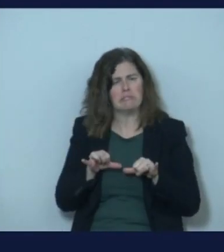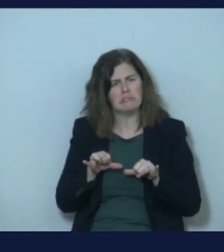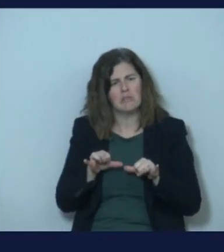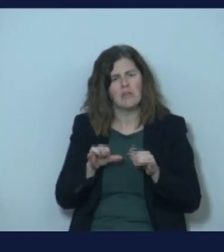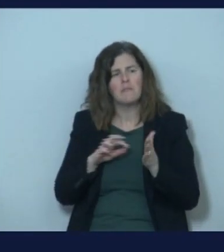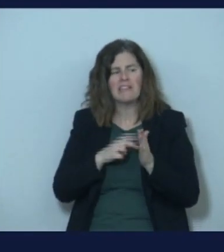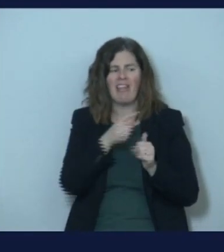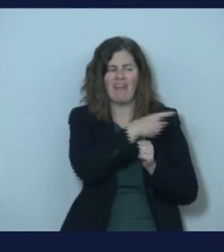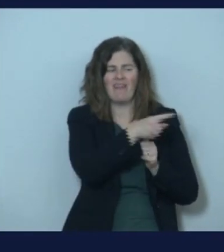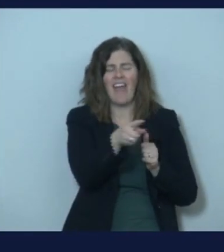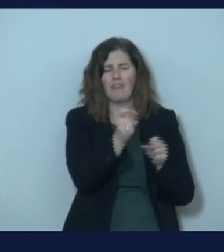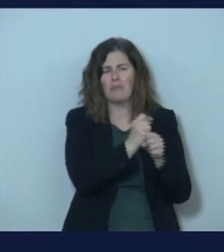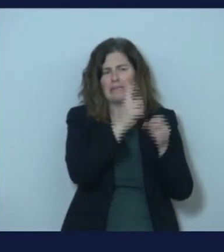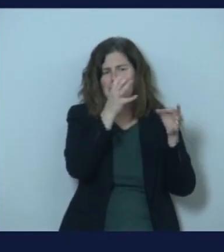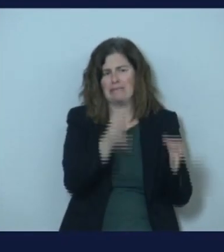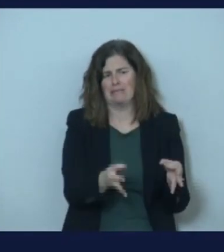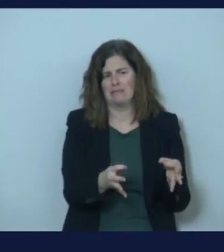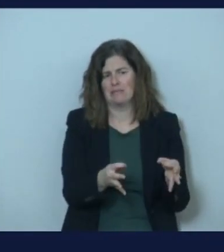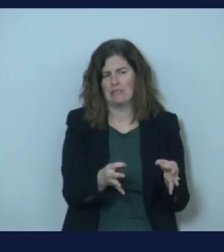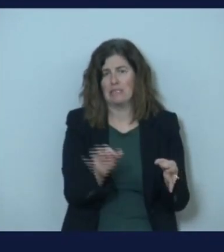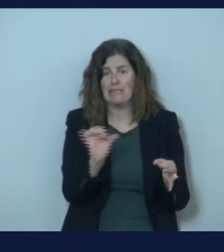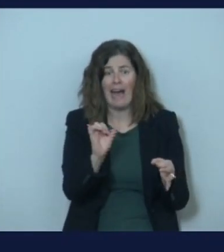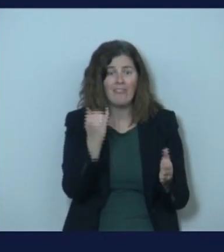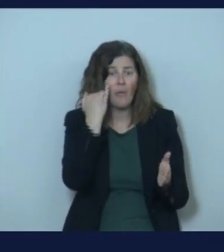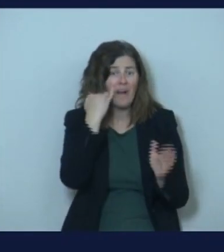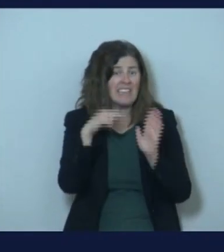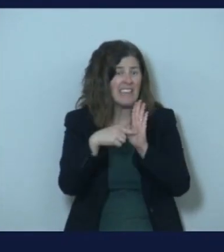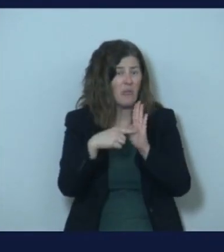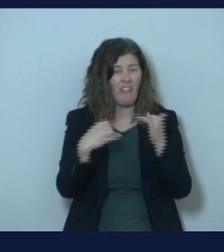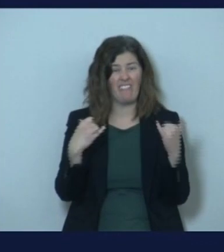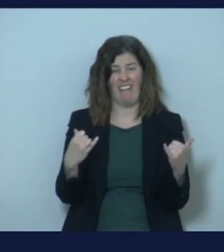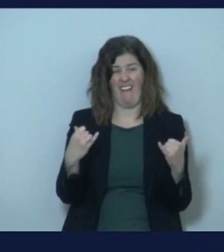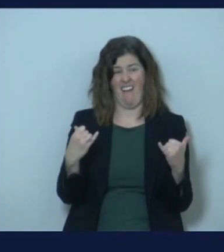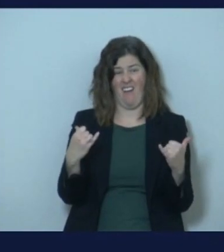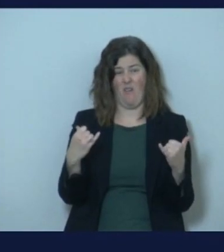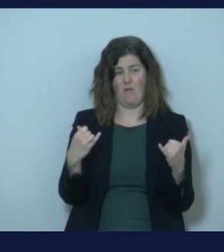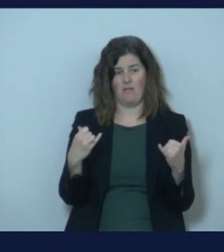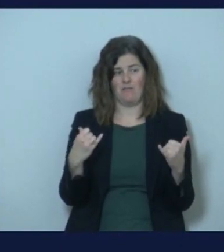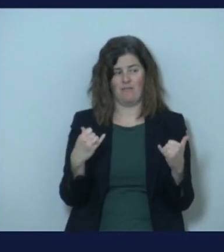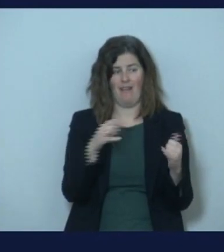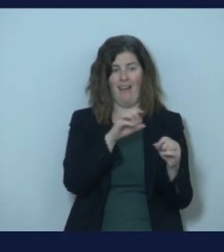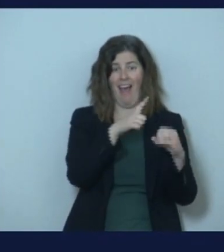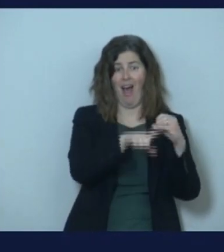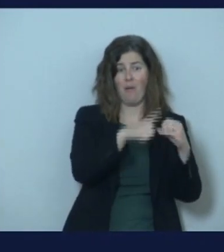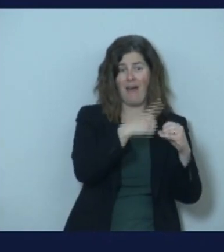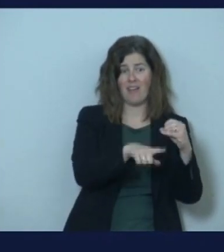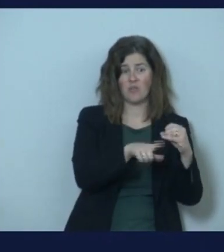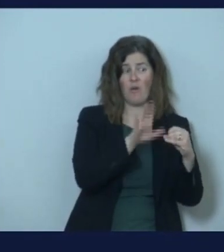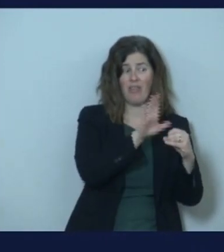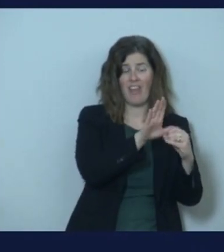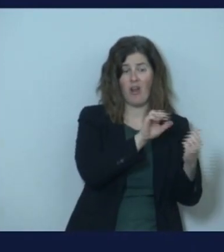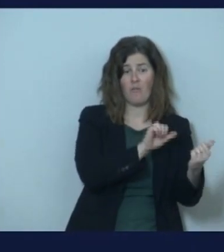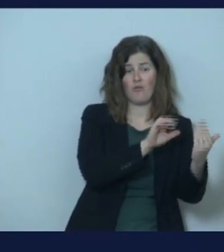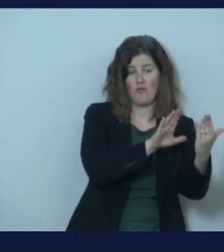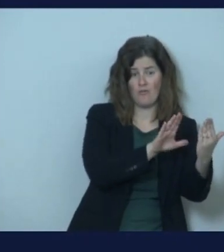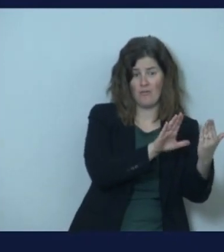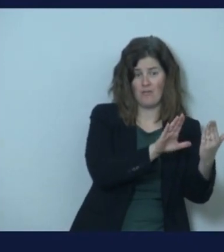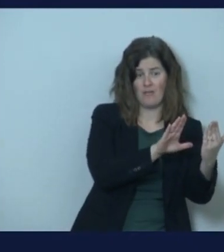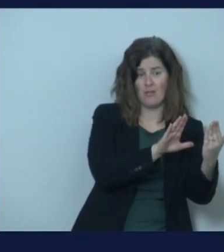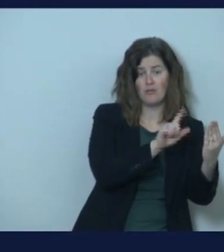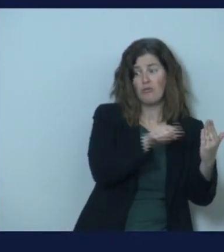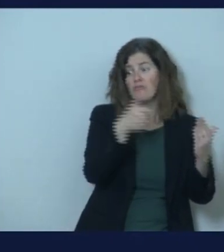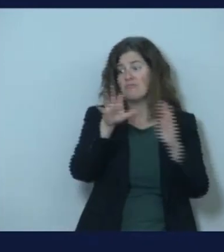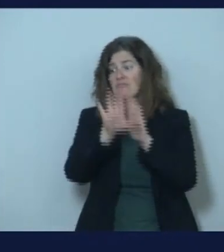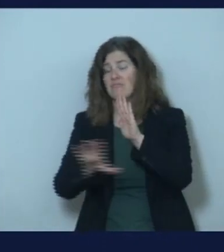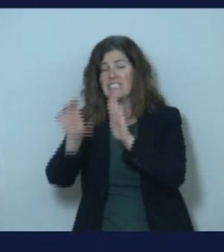really tough decisions. Like, for example, now they're treating El Paso differently in Texas in terms